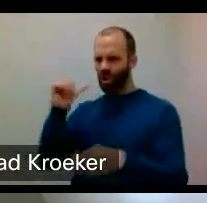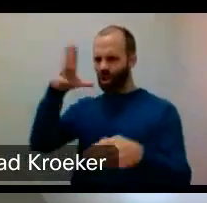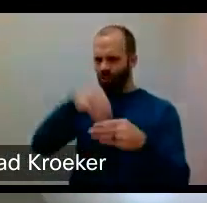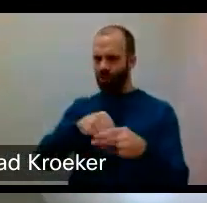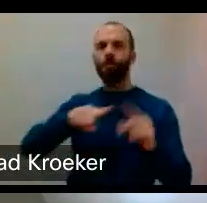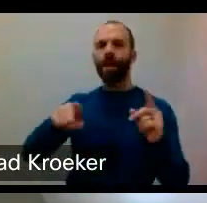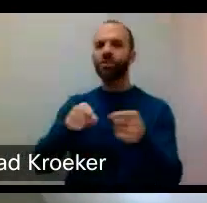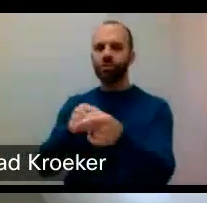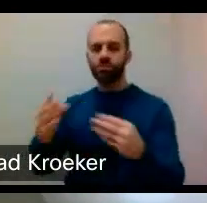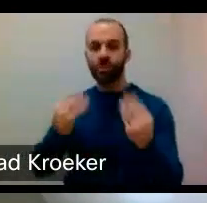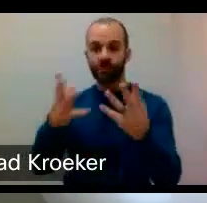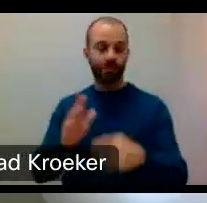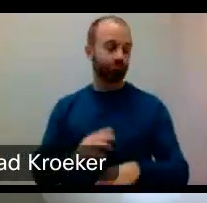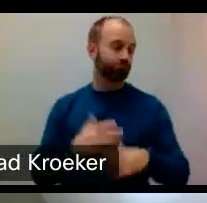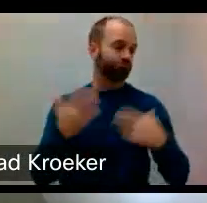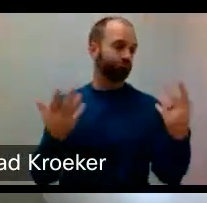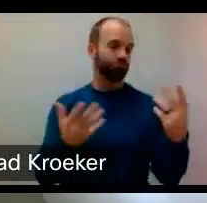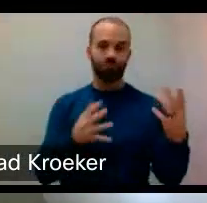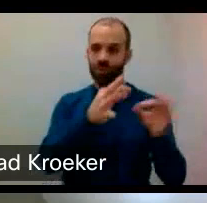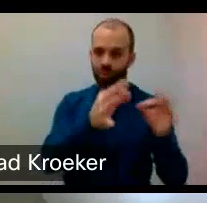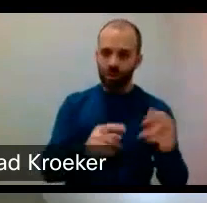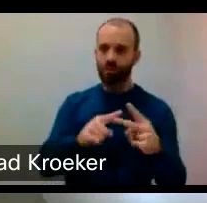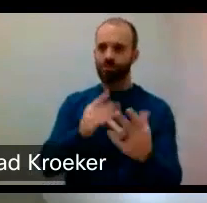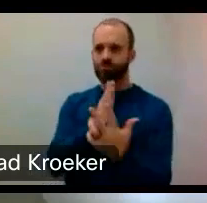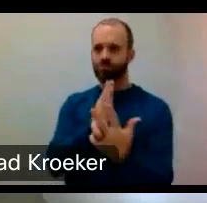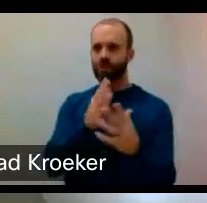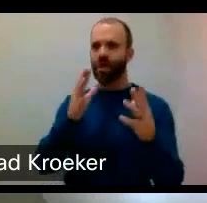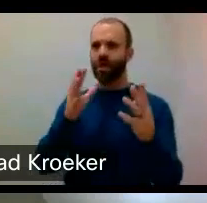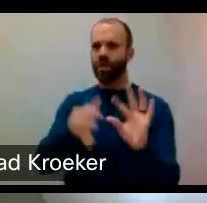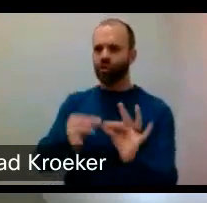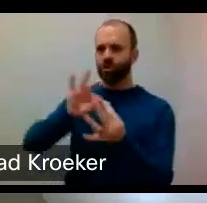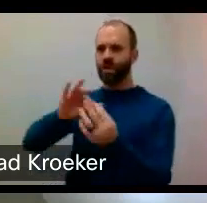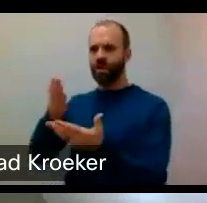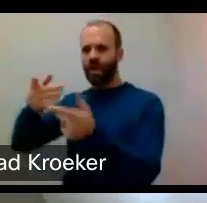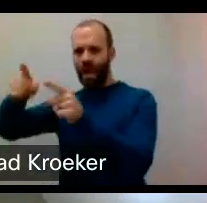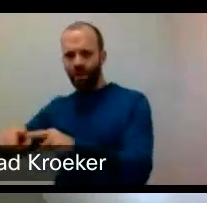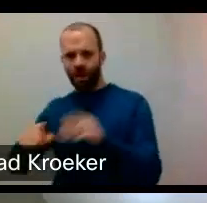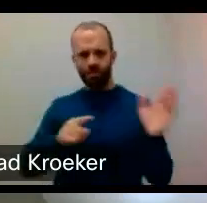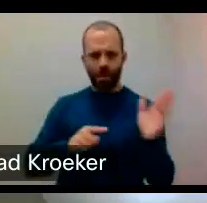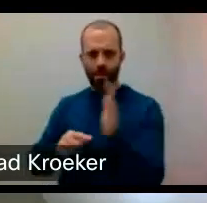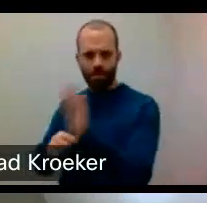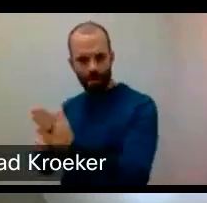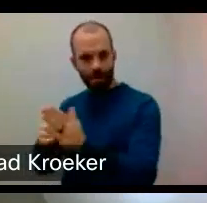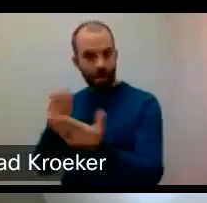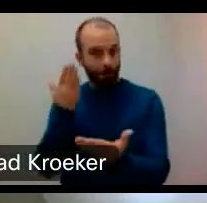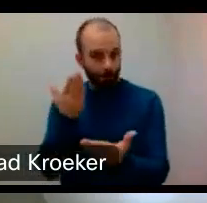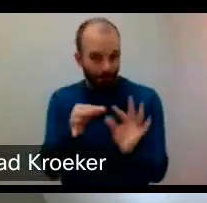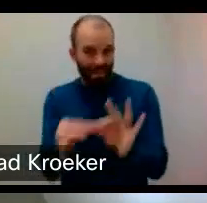description, your interpretation, and to provide an outcome or proof of learning based on that experience.